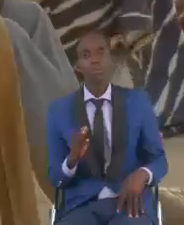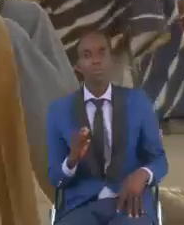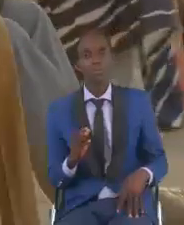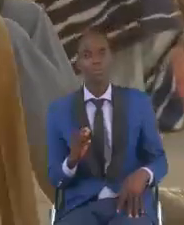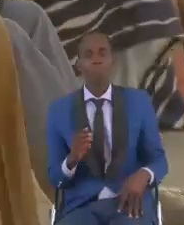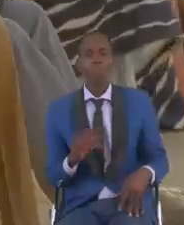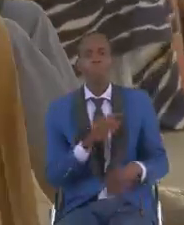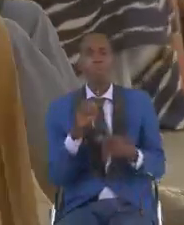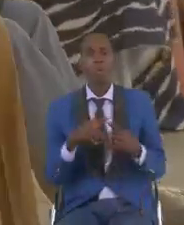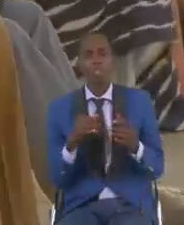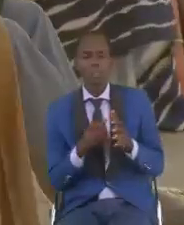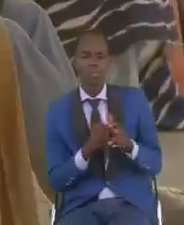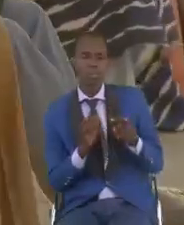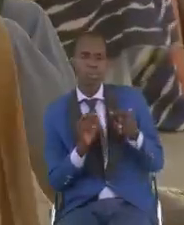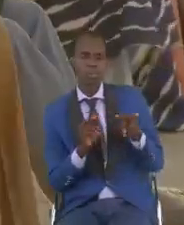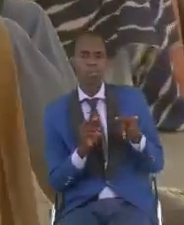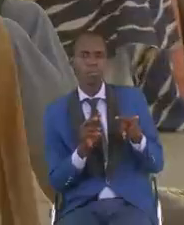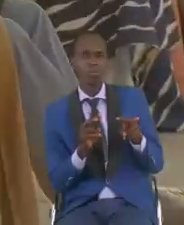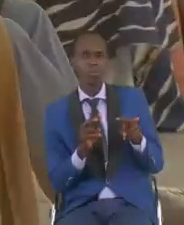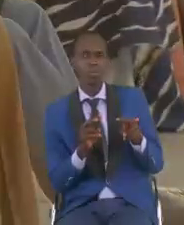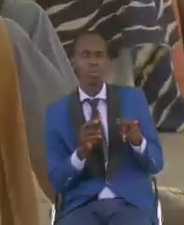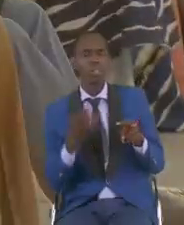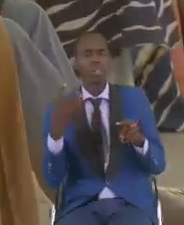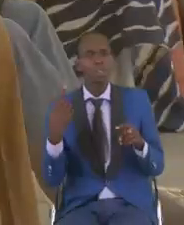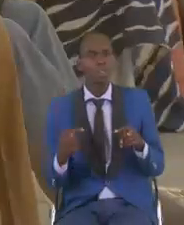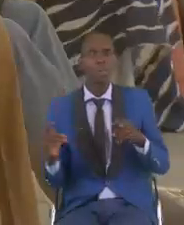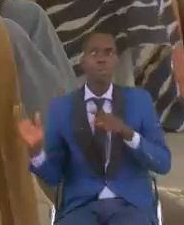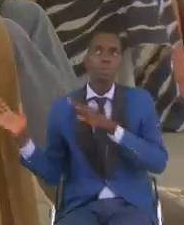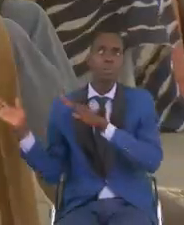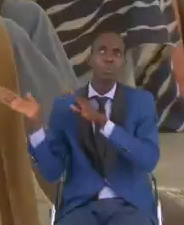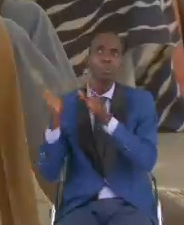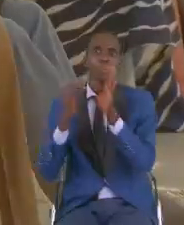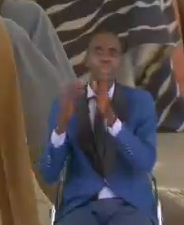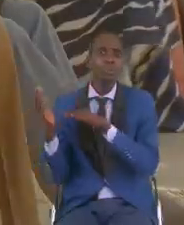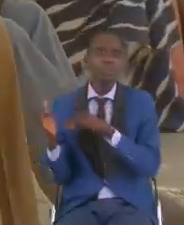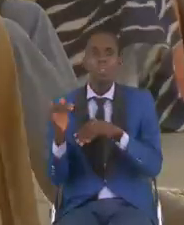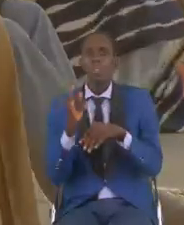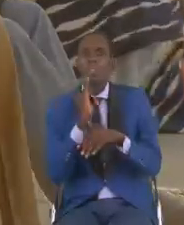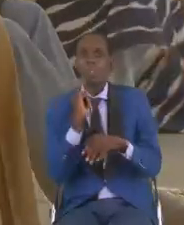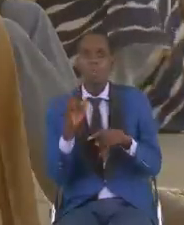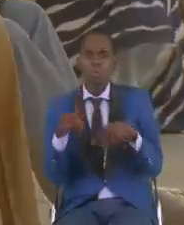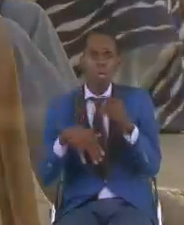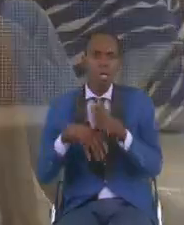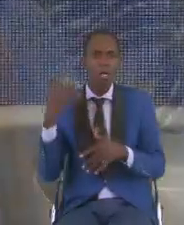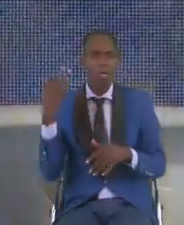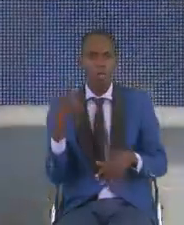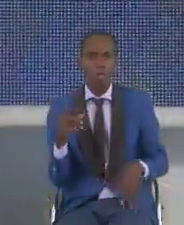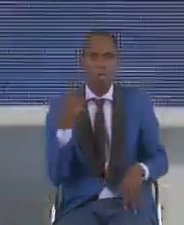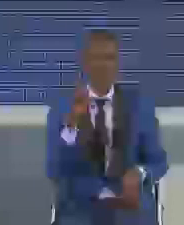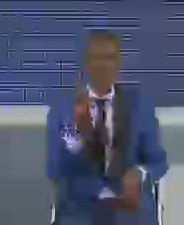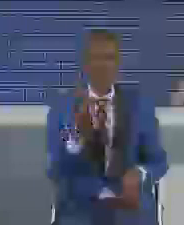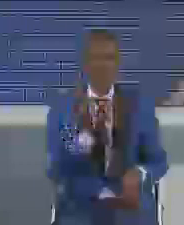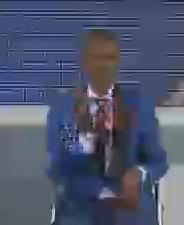When it appears the wind is getting out of your balloon and you are going to